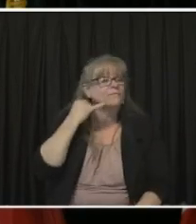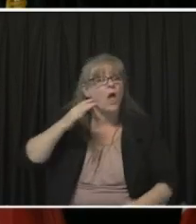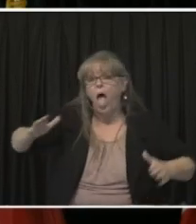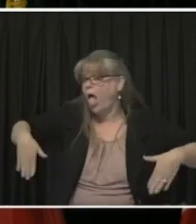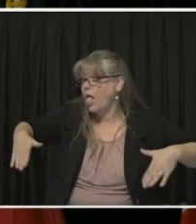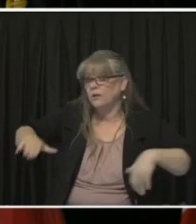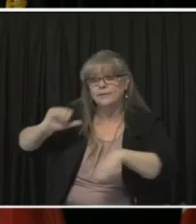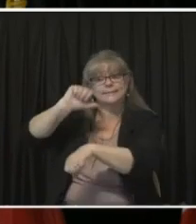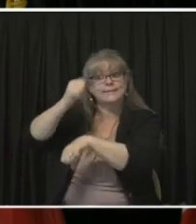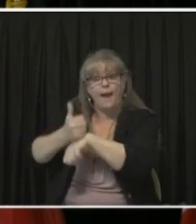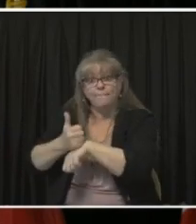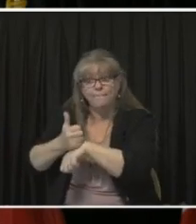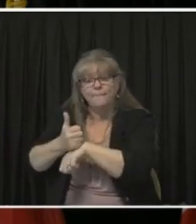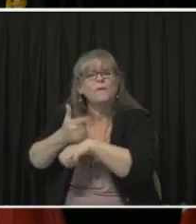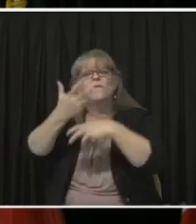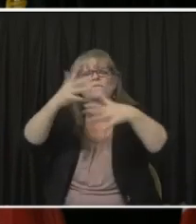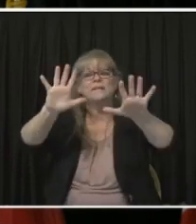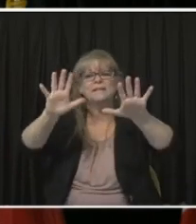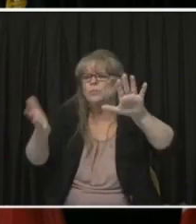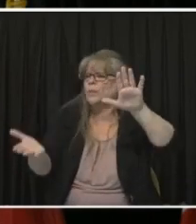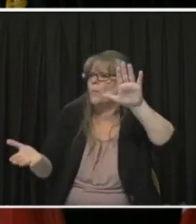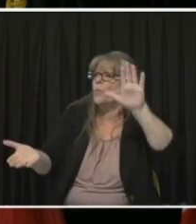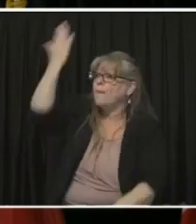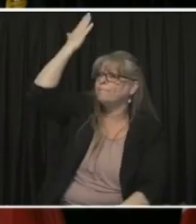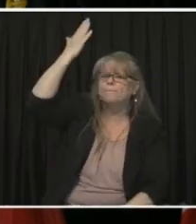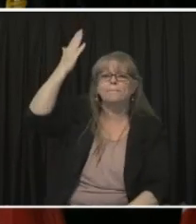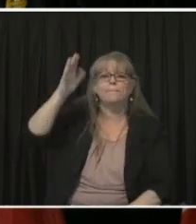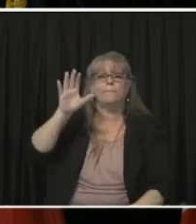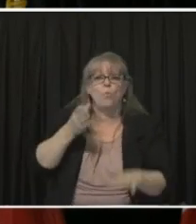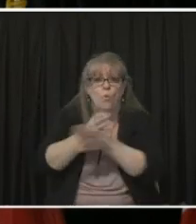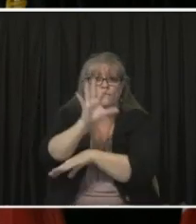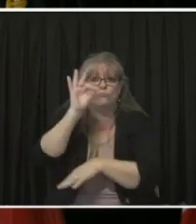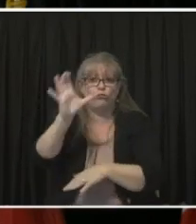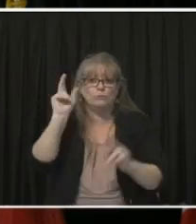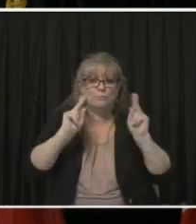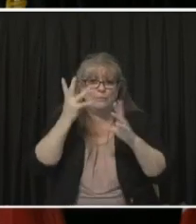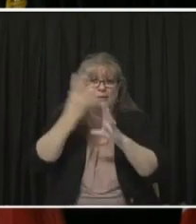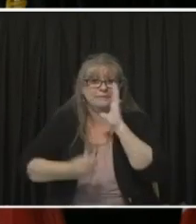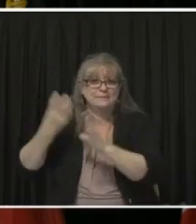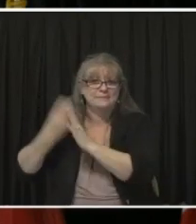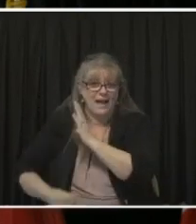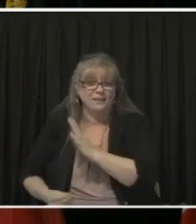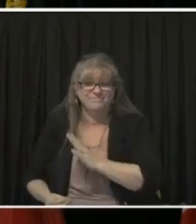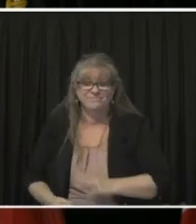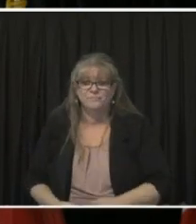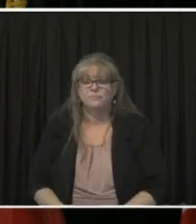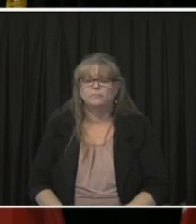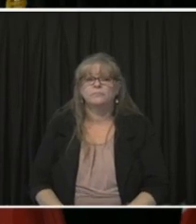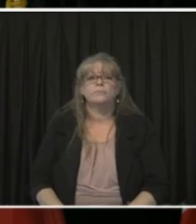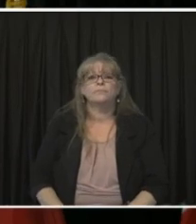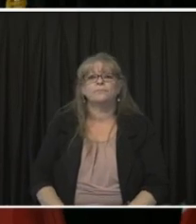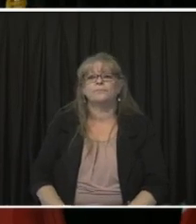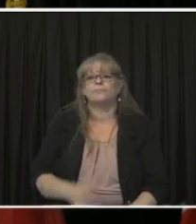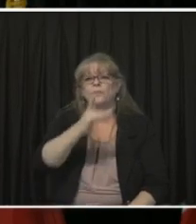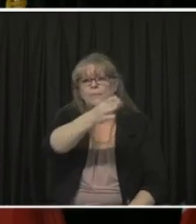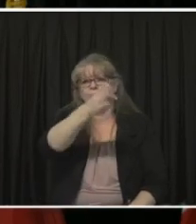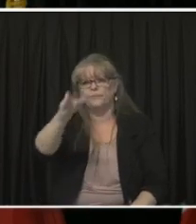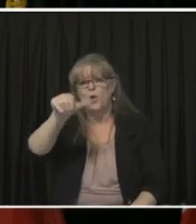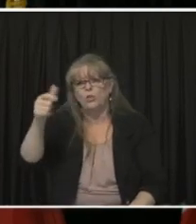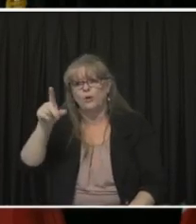in. In person? Two questions about frontline workers. As you mentioned, it's Nurses